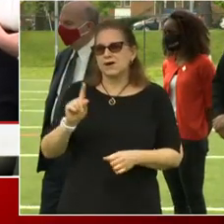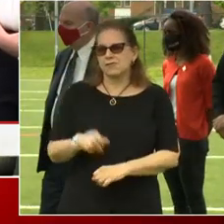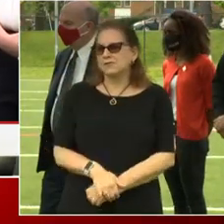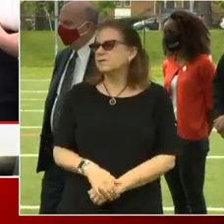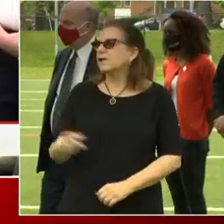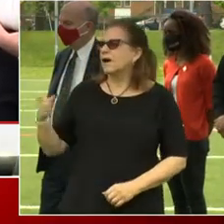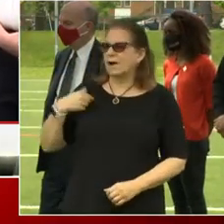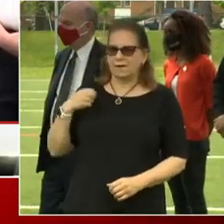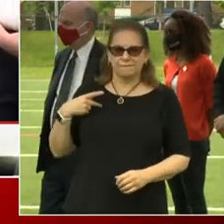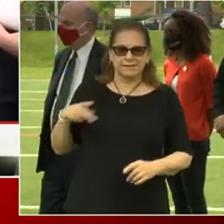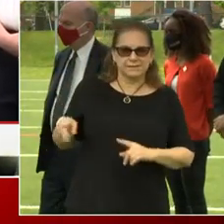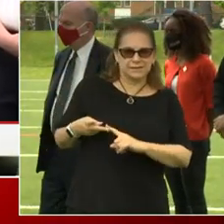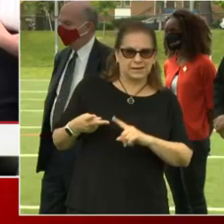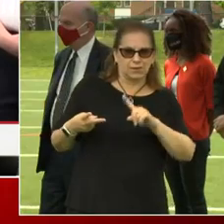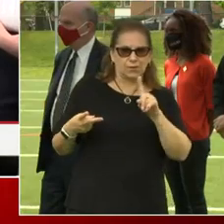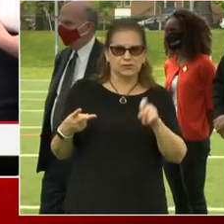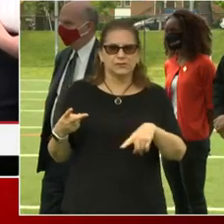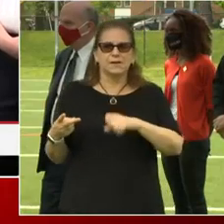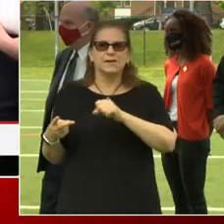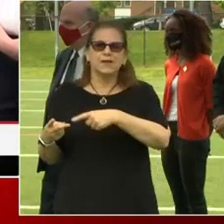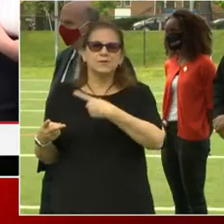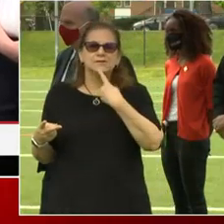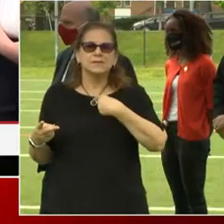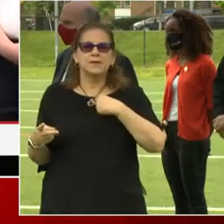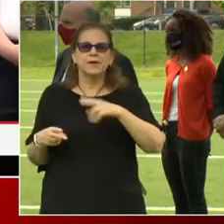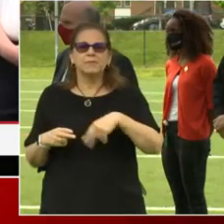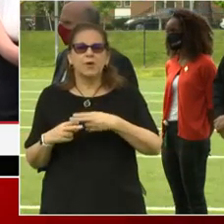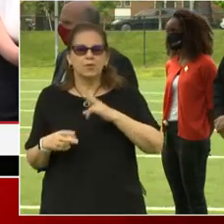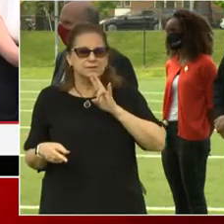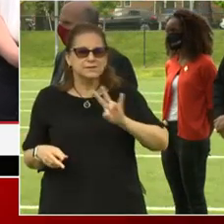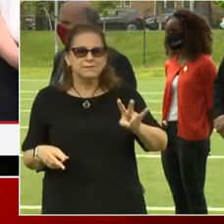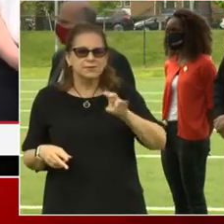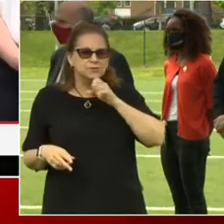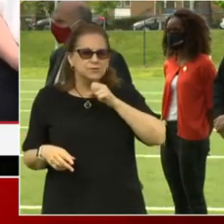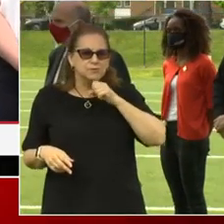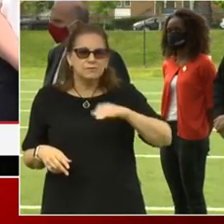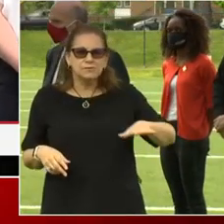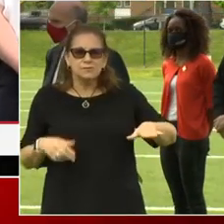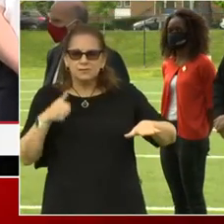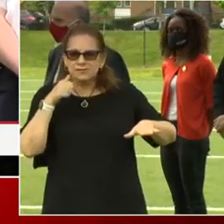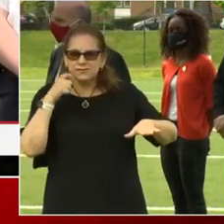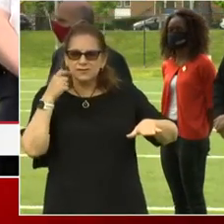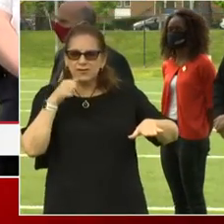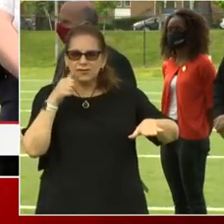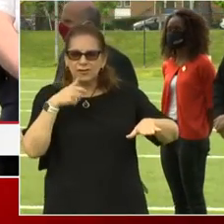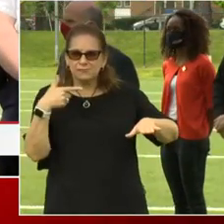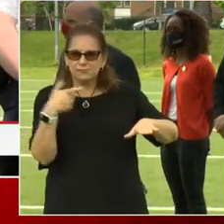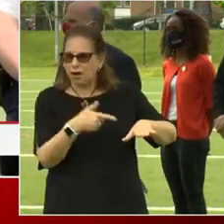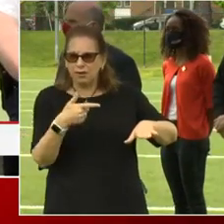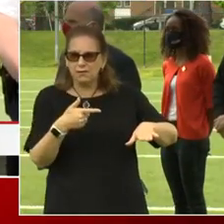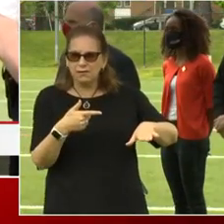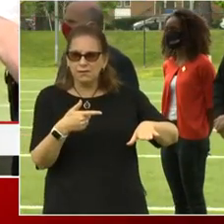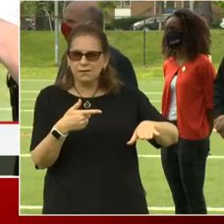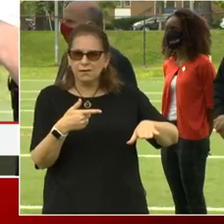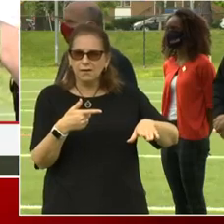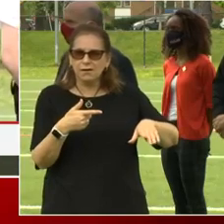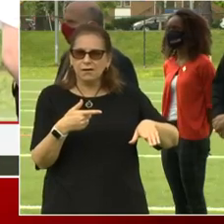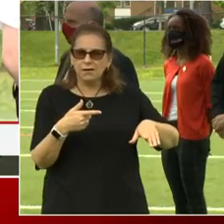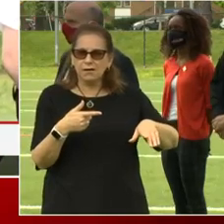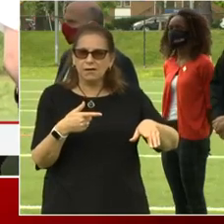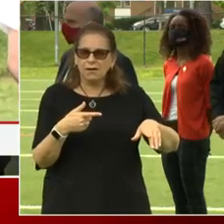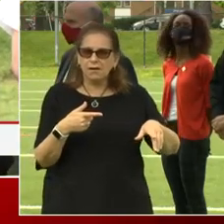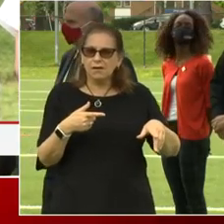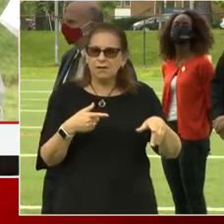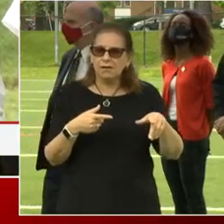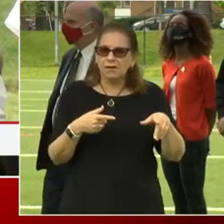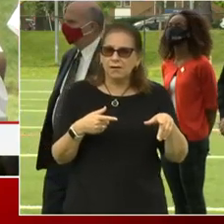tell us about the 7-year-old who was shot? She was up yesterday watching TV, so I'm encouraged by